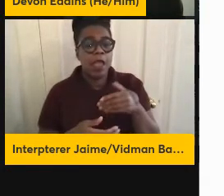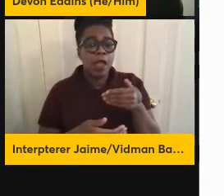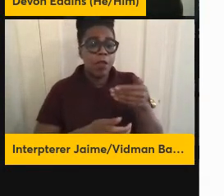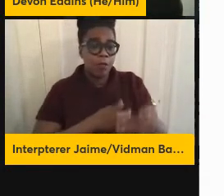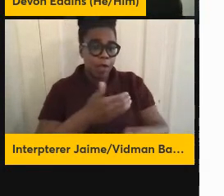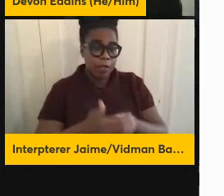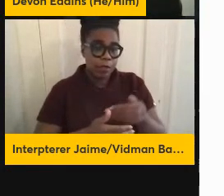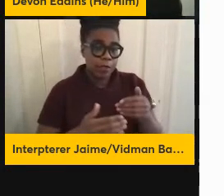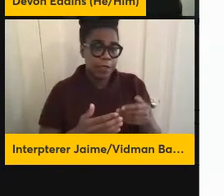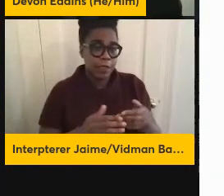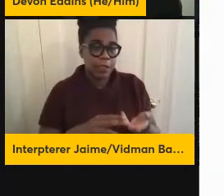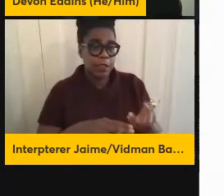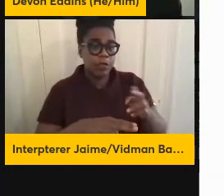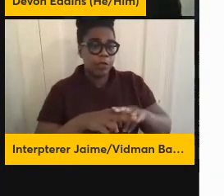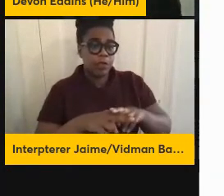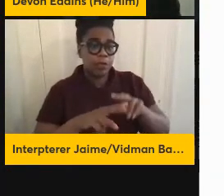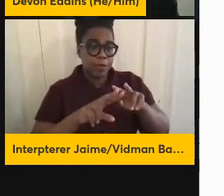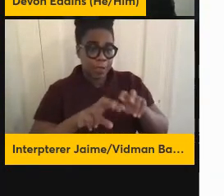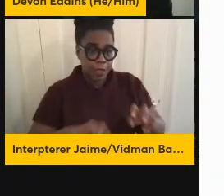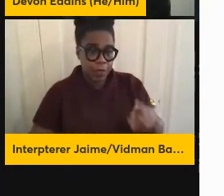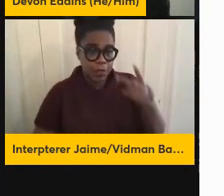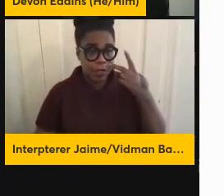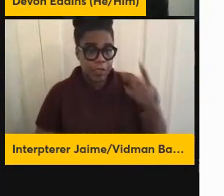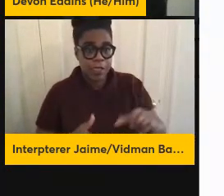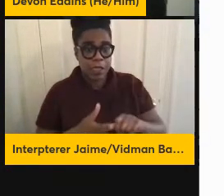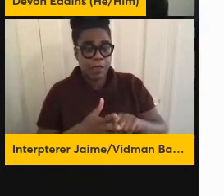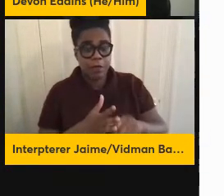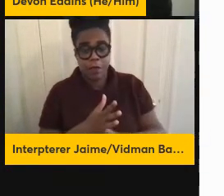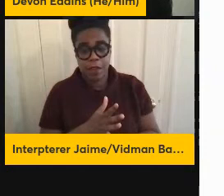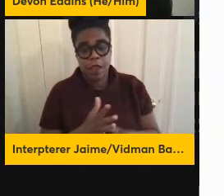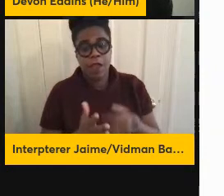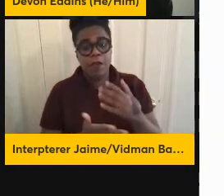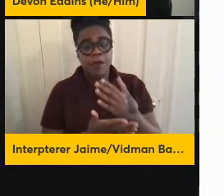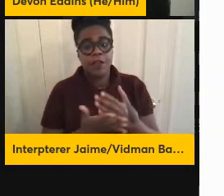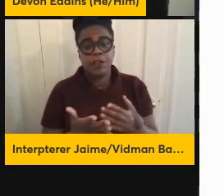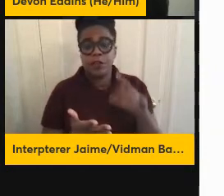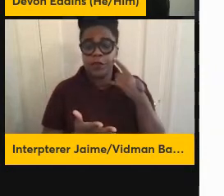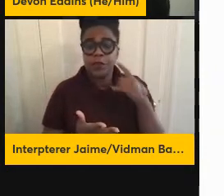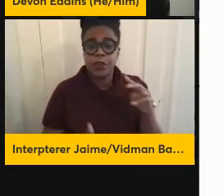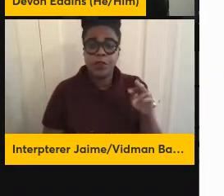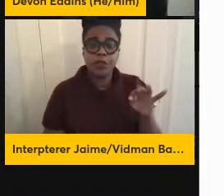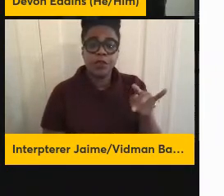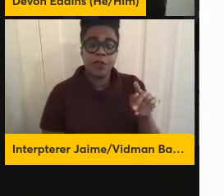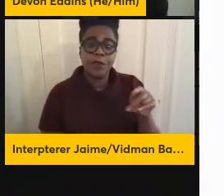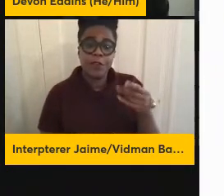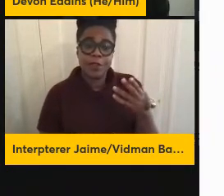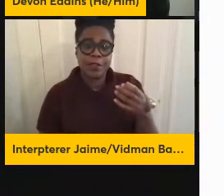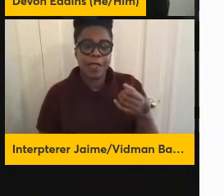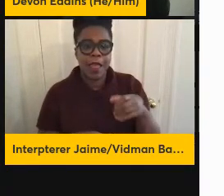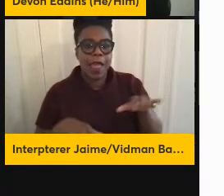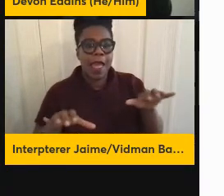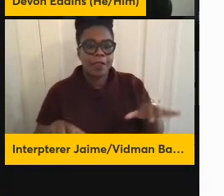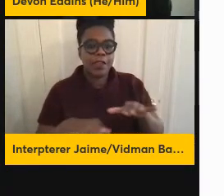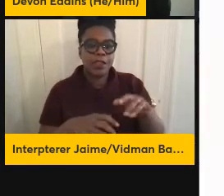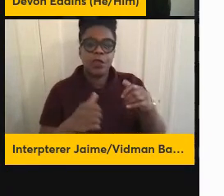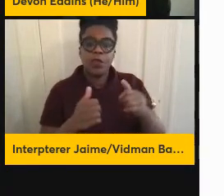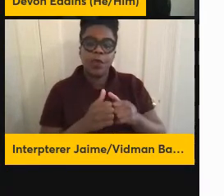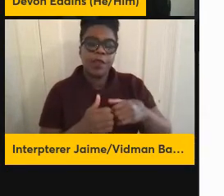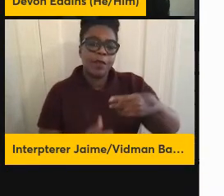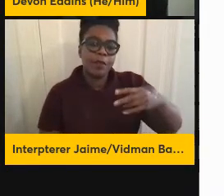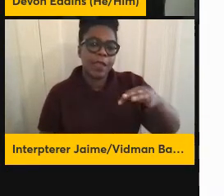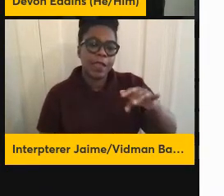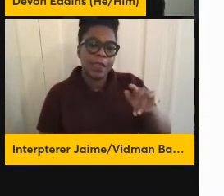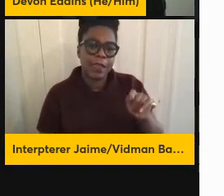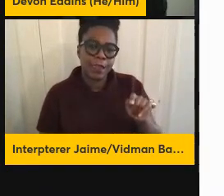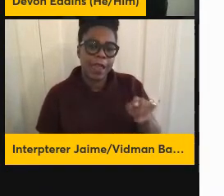we could see pronounced features for neutrophil activation and degranulation, along with platelet activation and